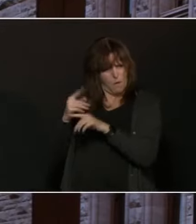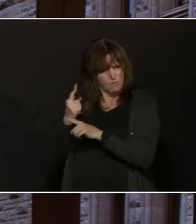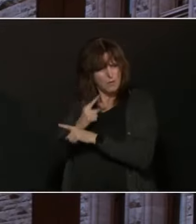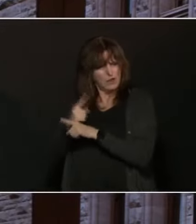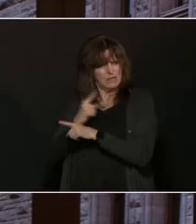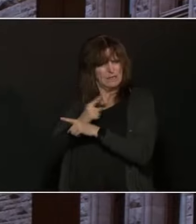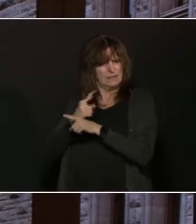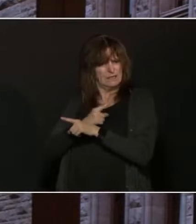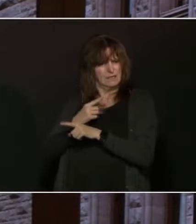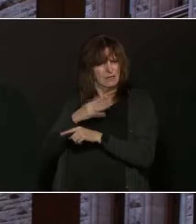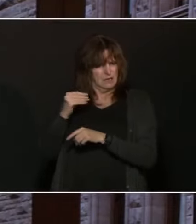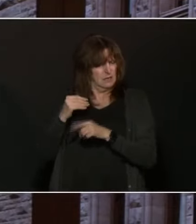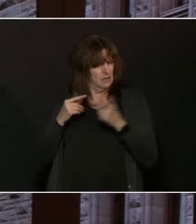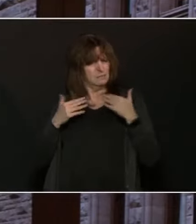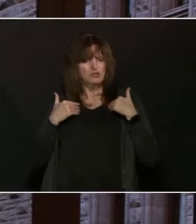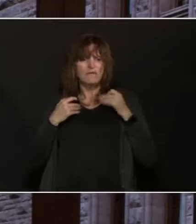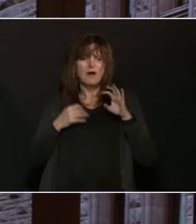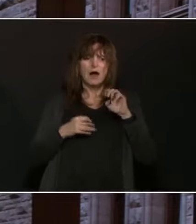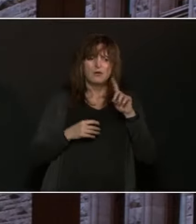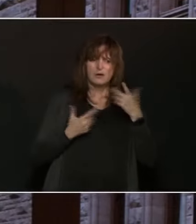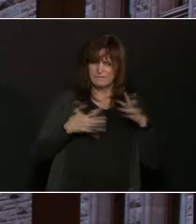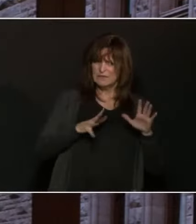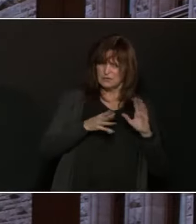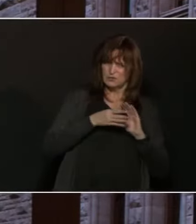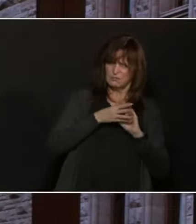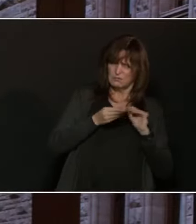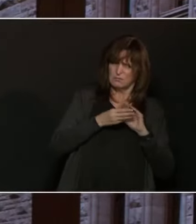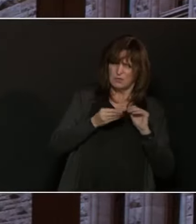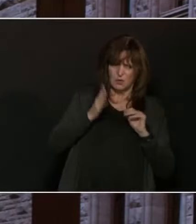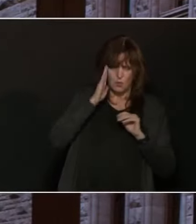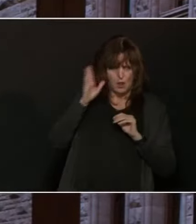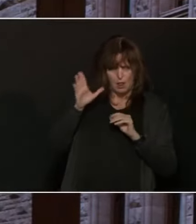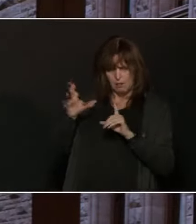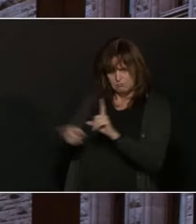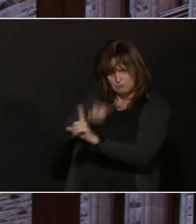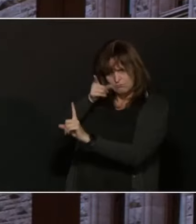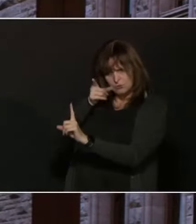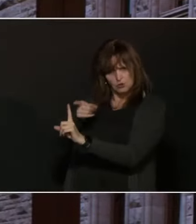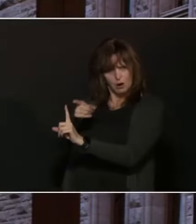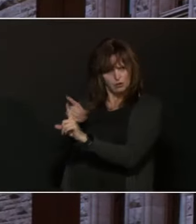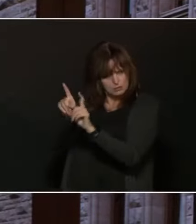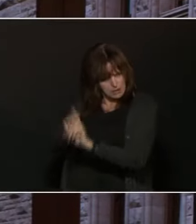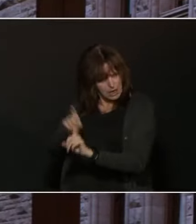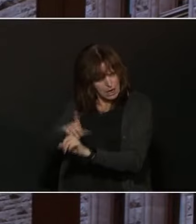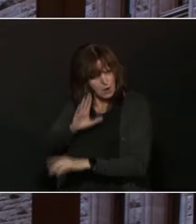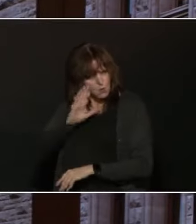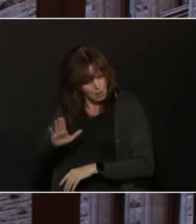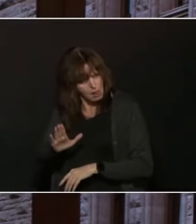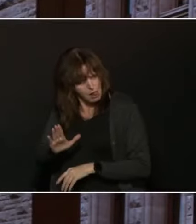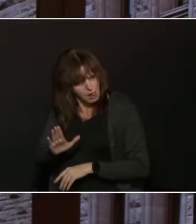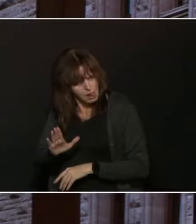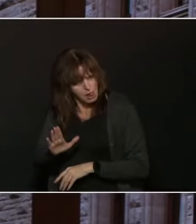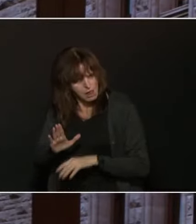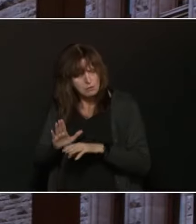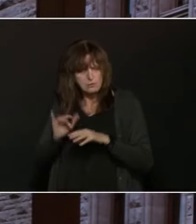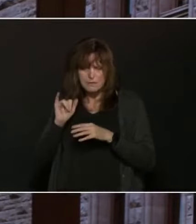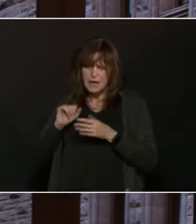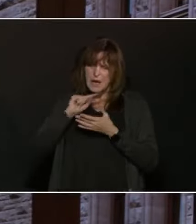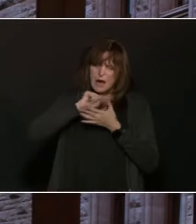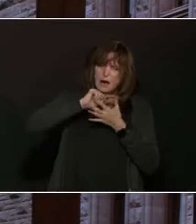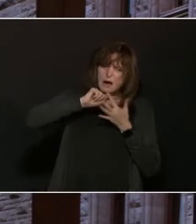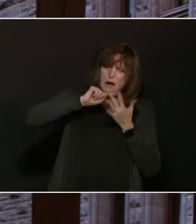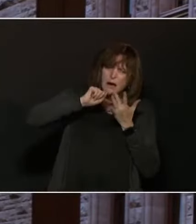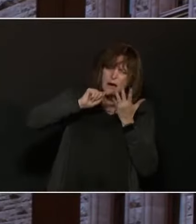announced. So all these are part of the overall package we're trying to get up and ready that we need to have in place to